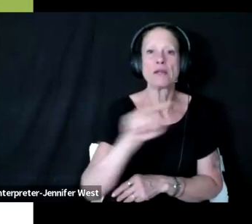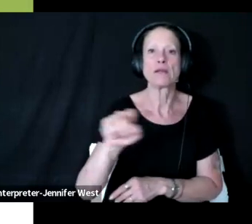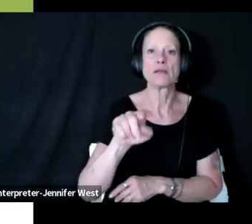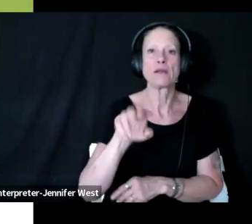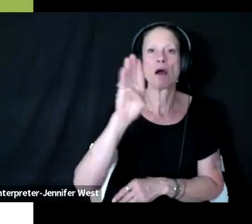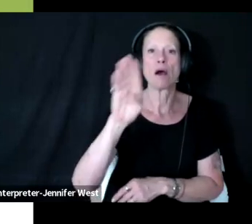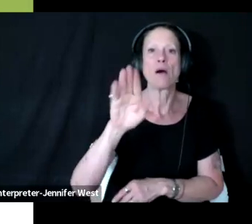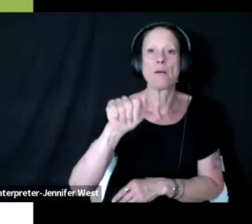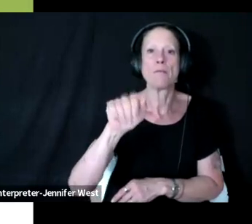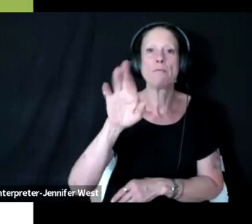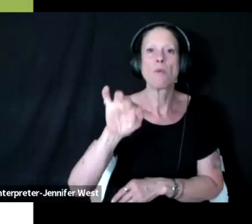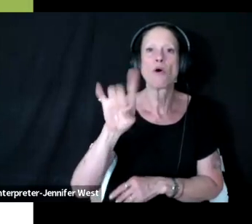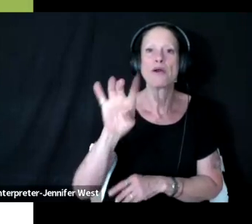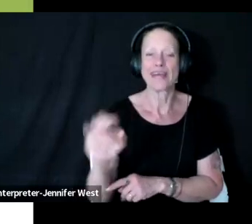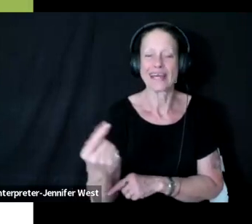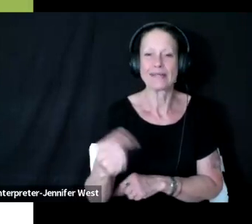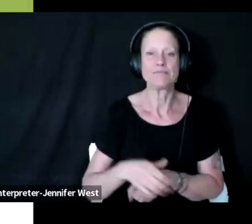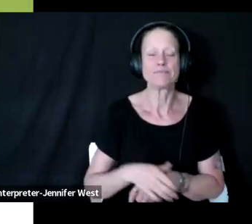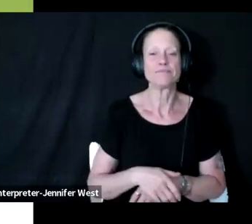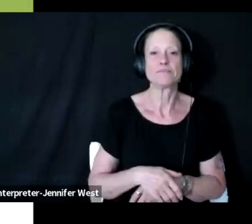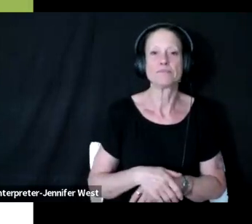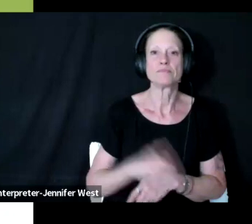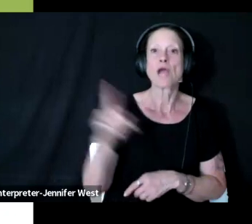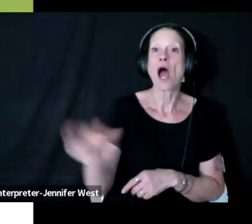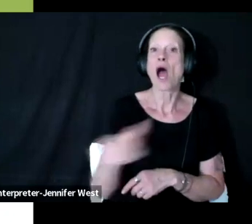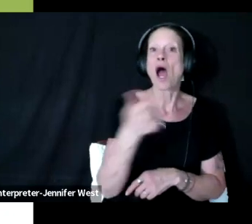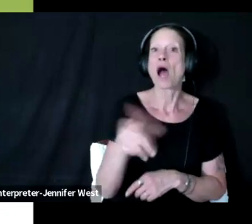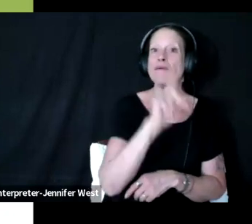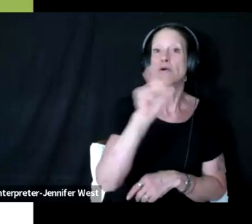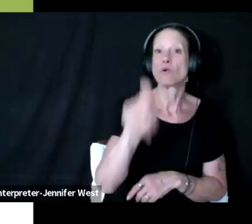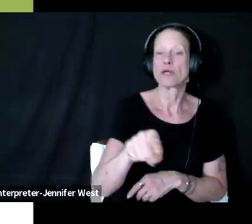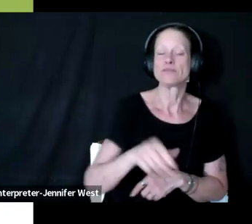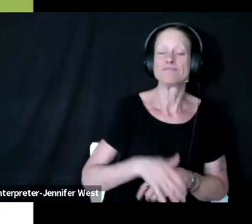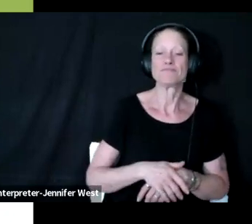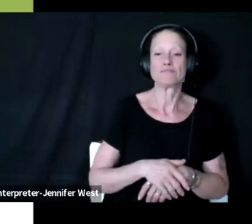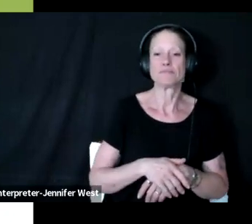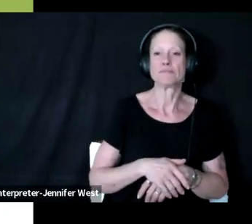for instance, within the All About Me, in which Danny